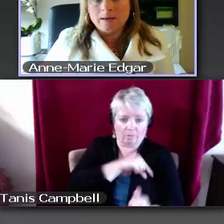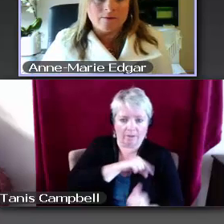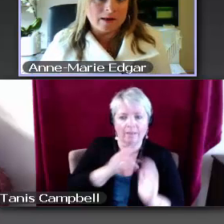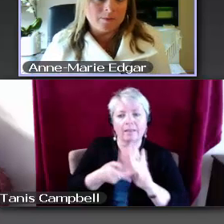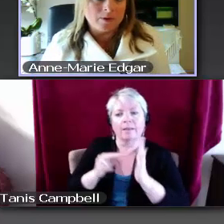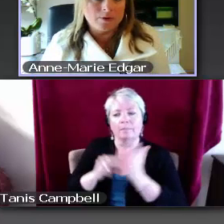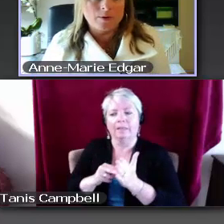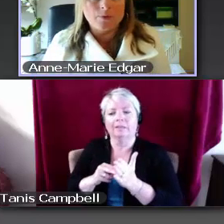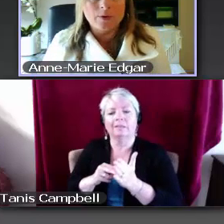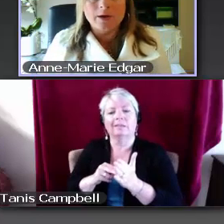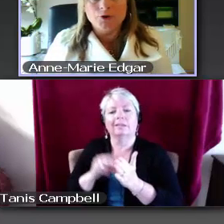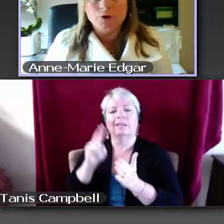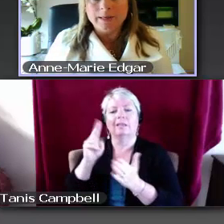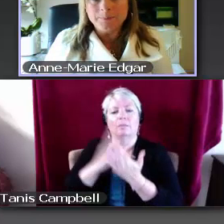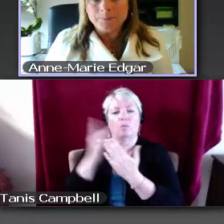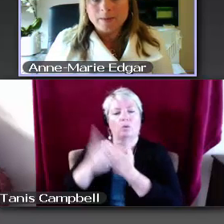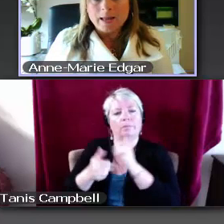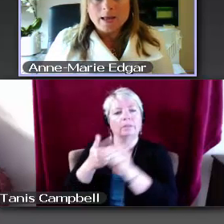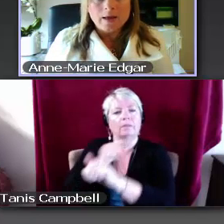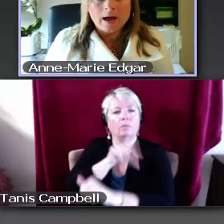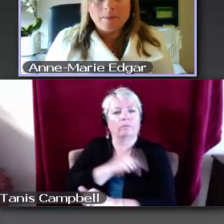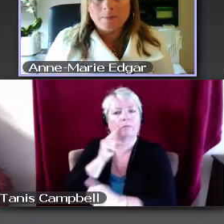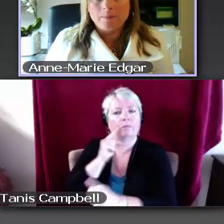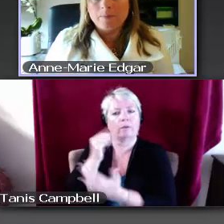may be available throughout the country.